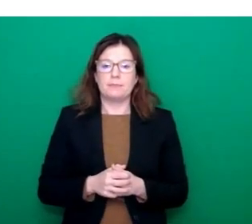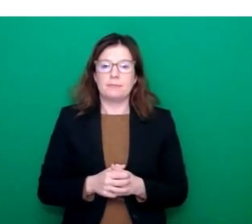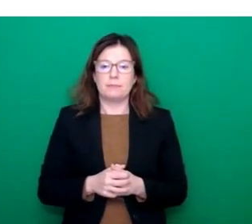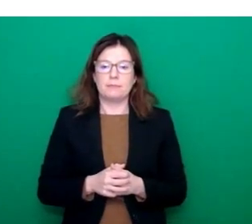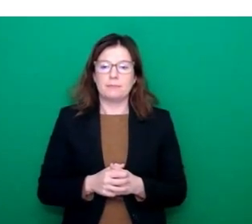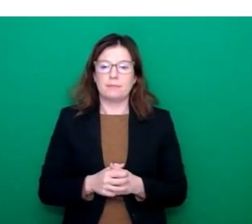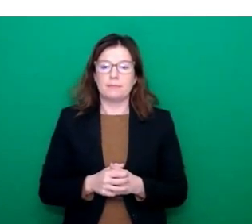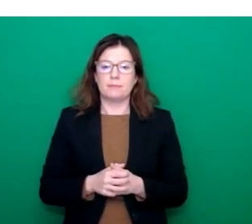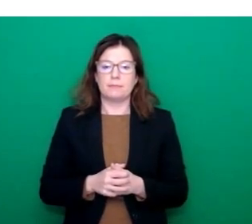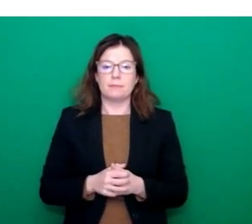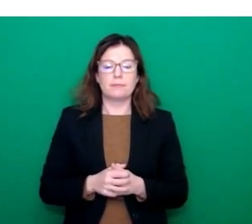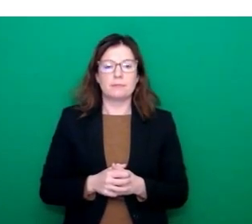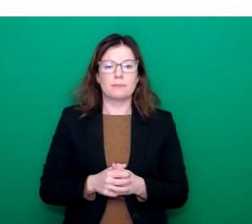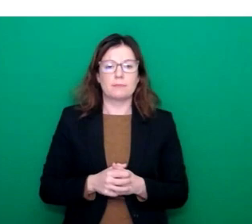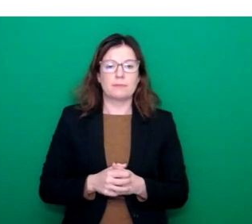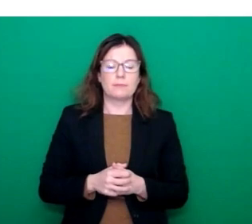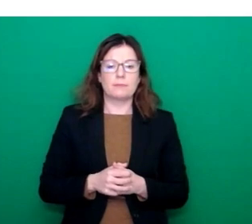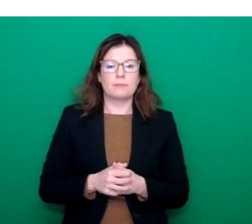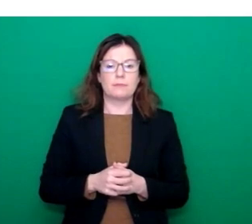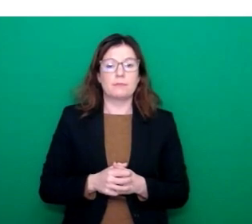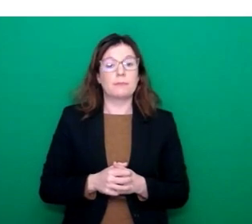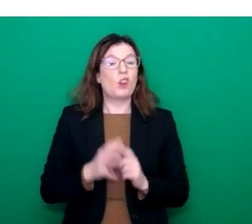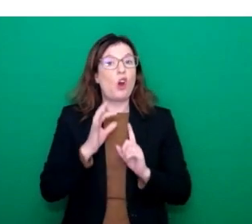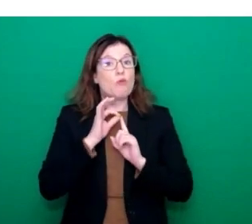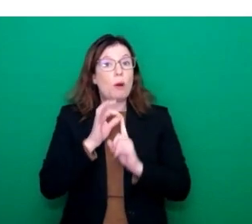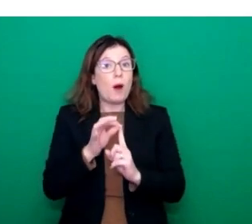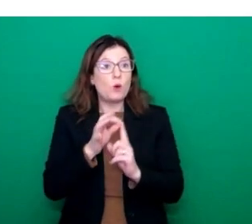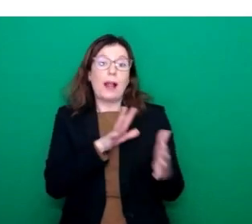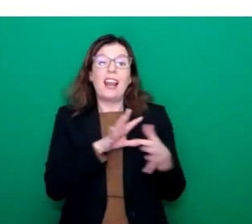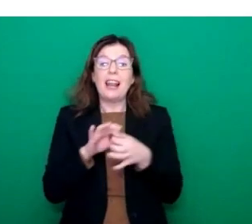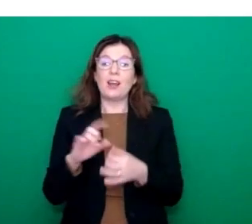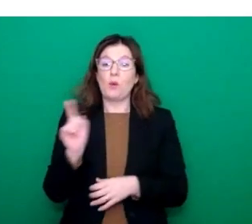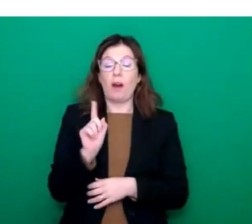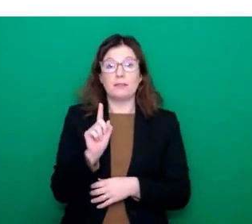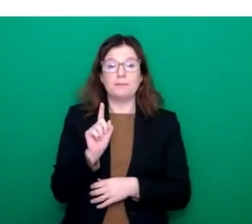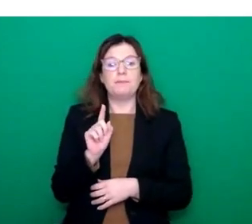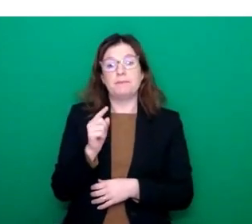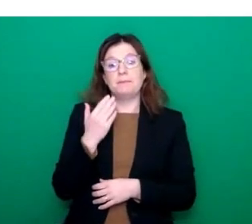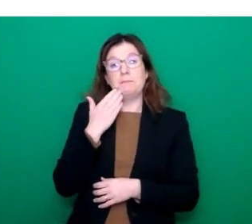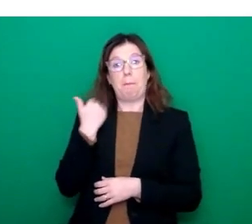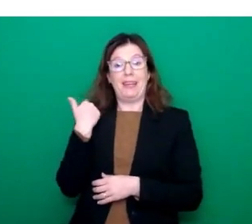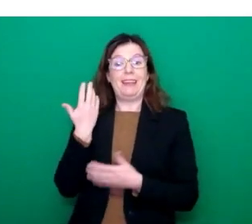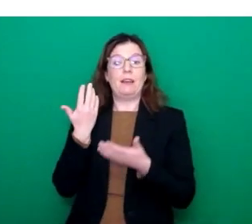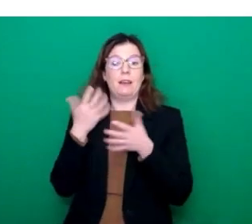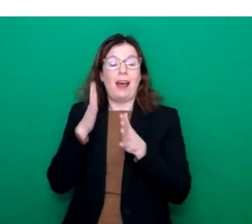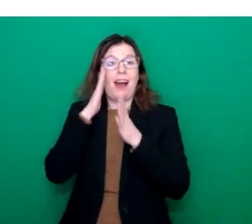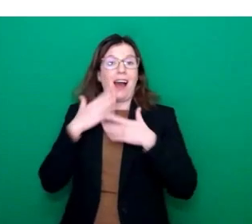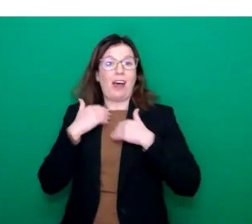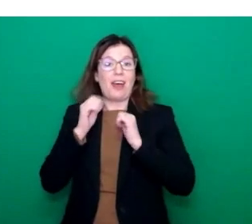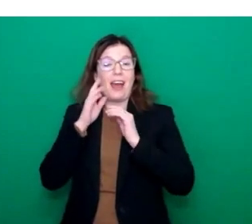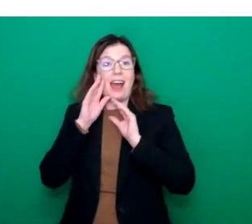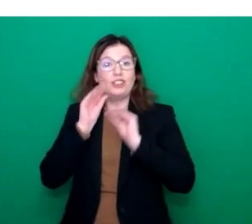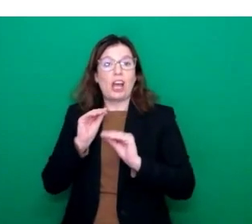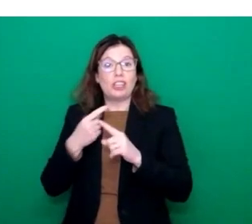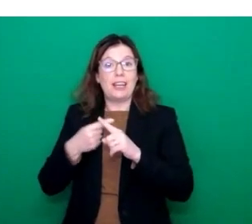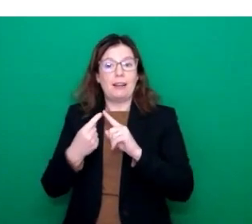Now, this proposal actually links to work that was done by the Health Education England at the time up in